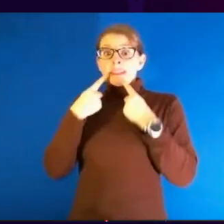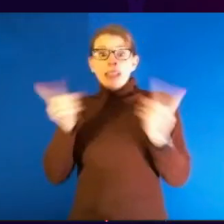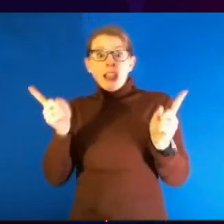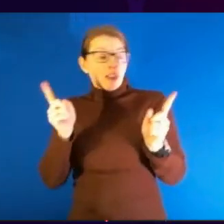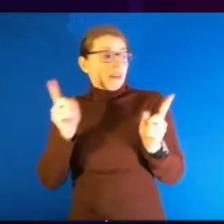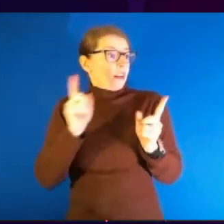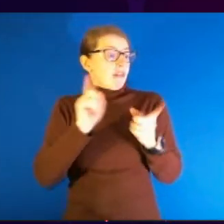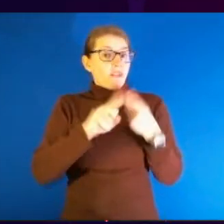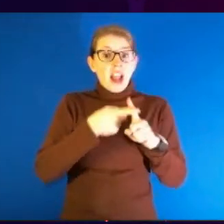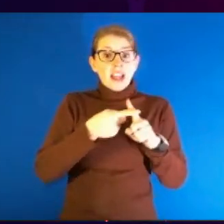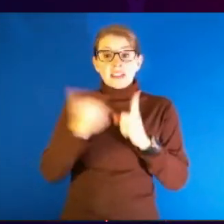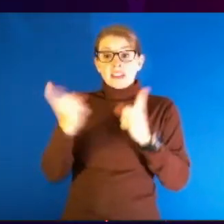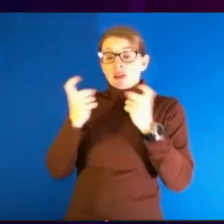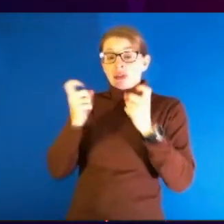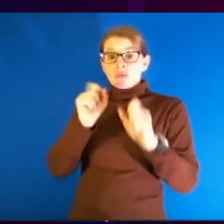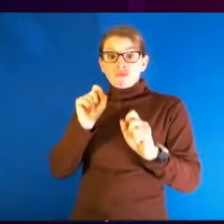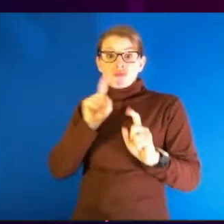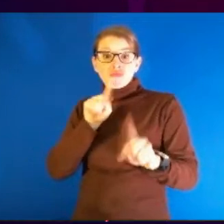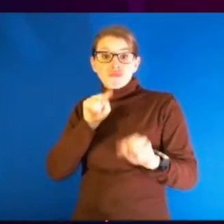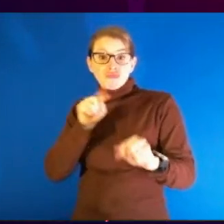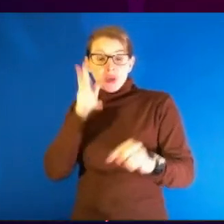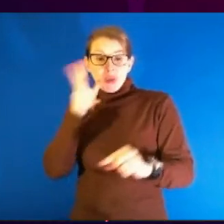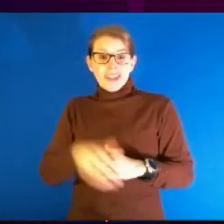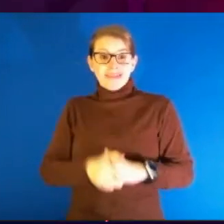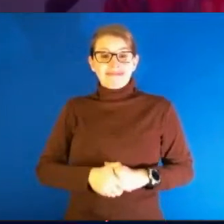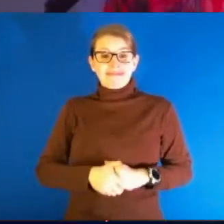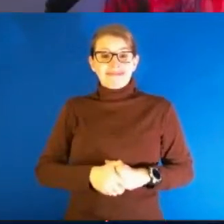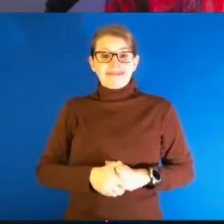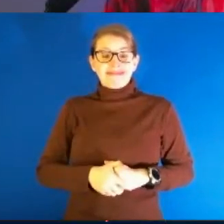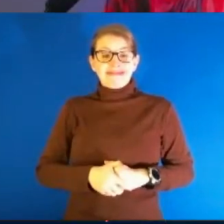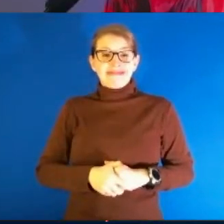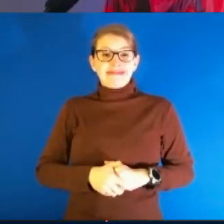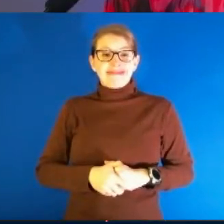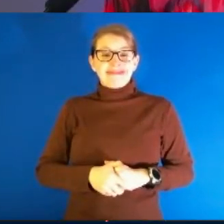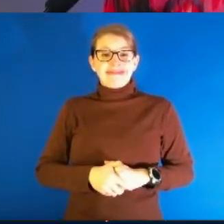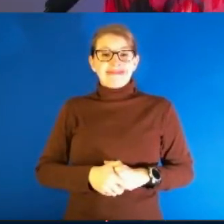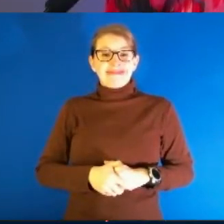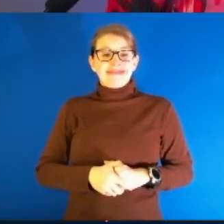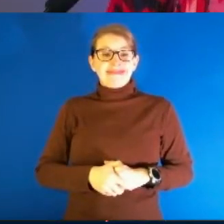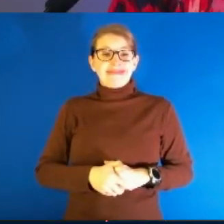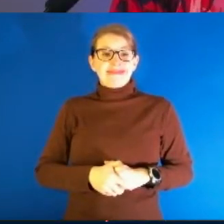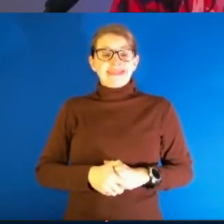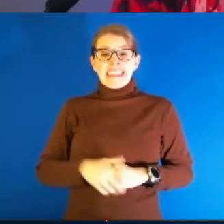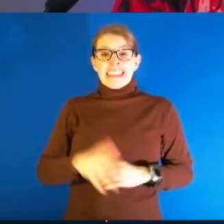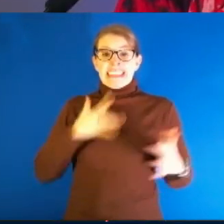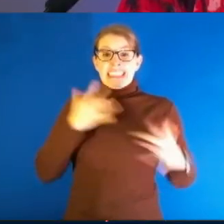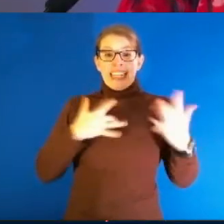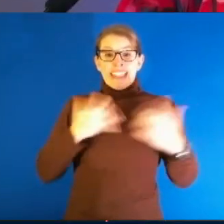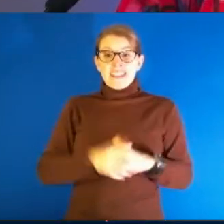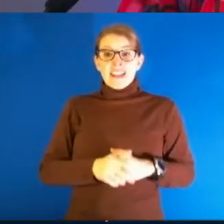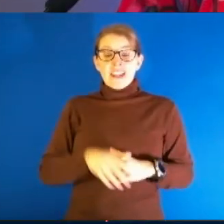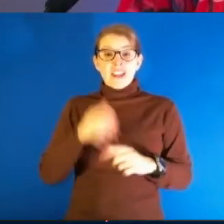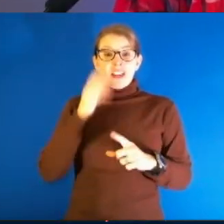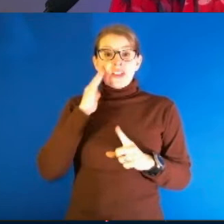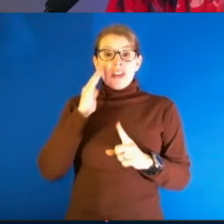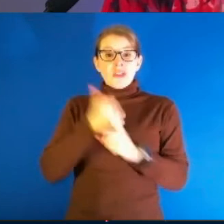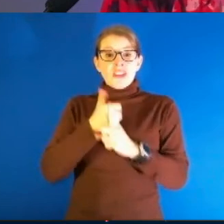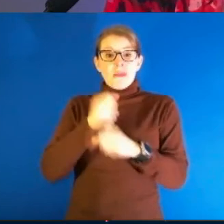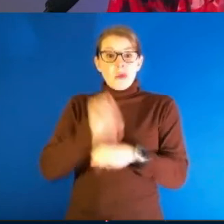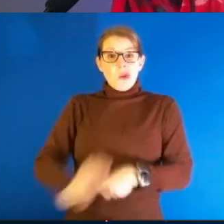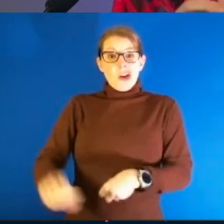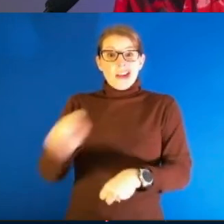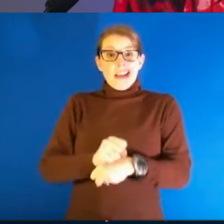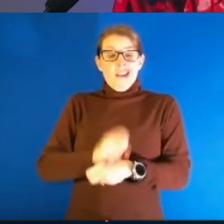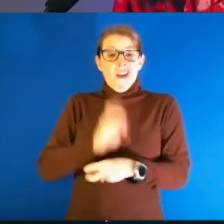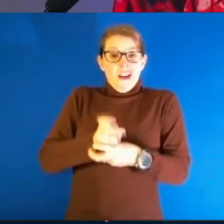We can't wait to connect with you all on All Things Heart. Alexis, we're so excited. I know you've been working so incredibly hard behind the scenes